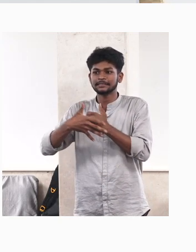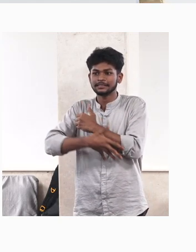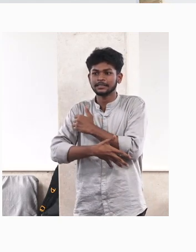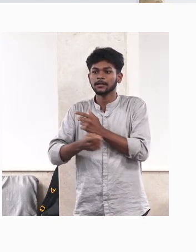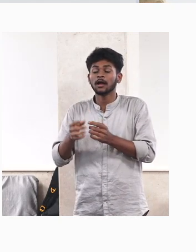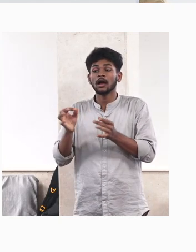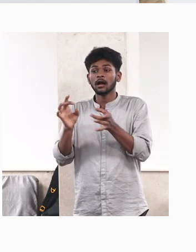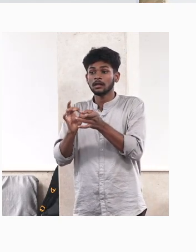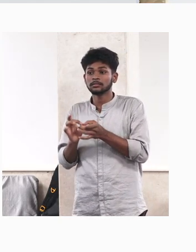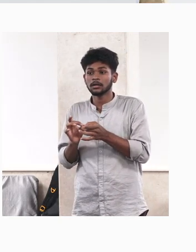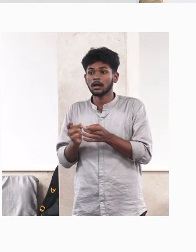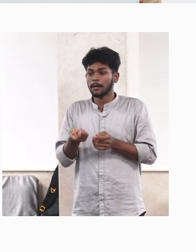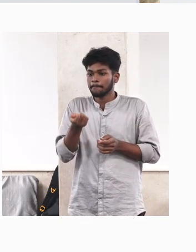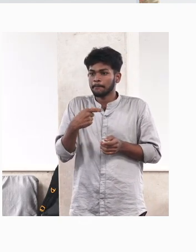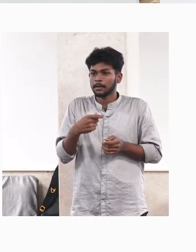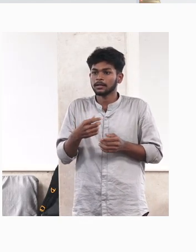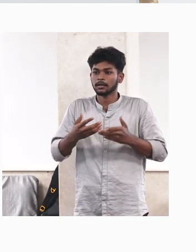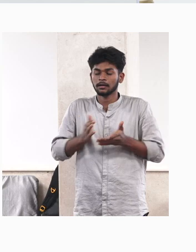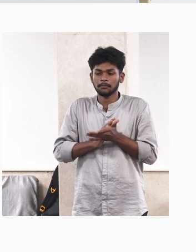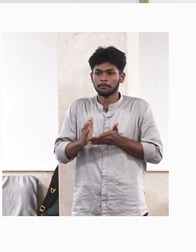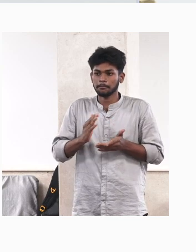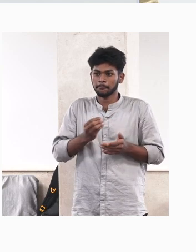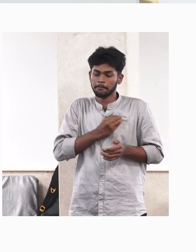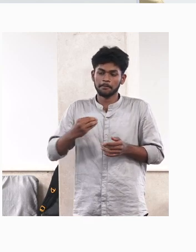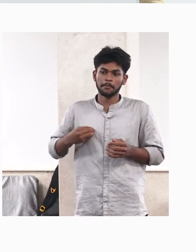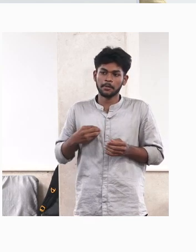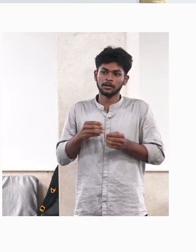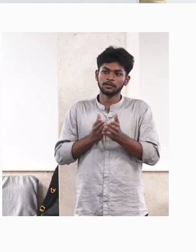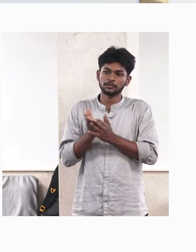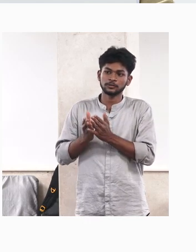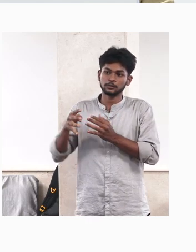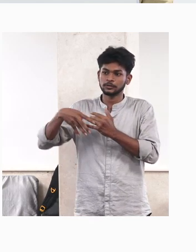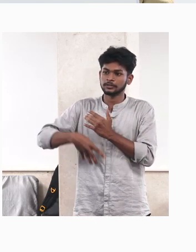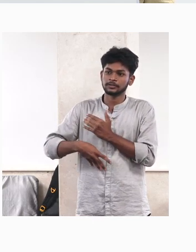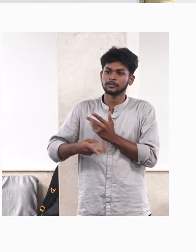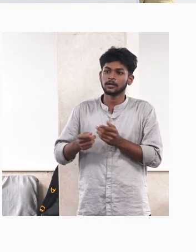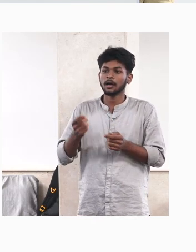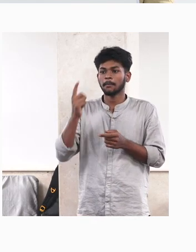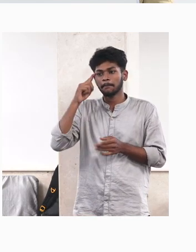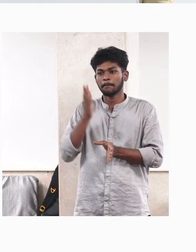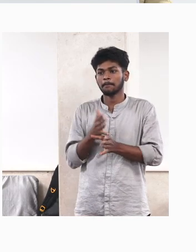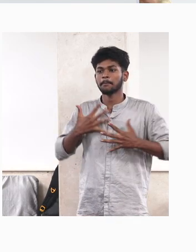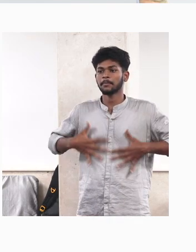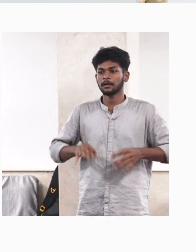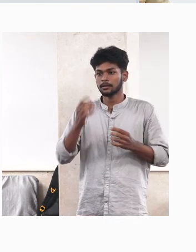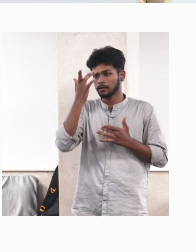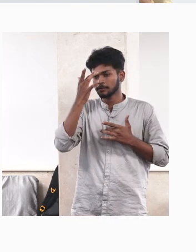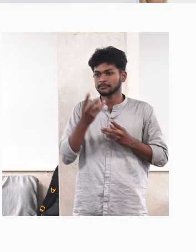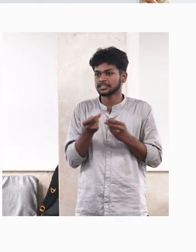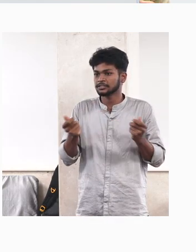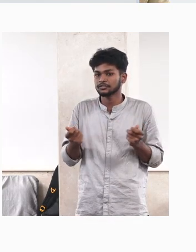some clinical roots, of course, epistemology of the origin of the mental health illness. If you think that